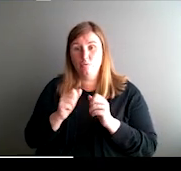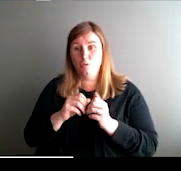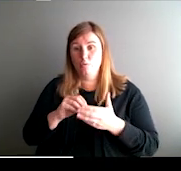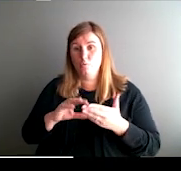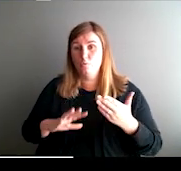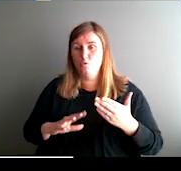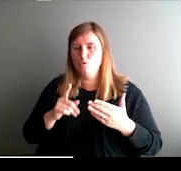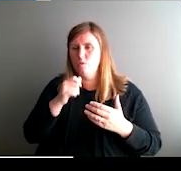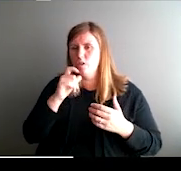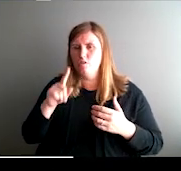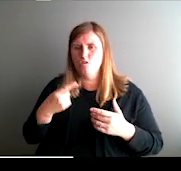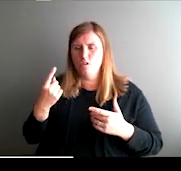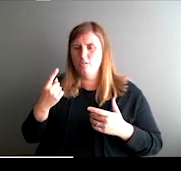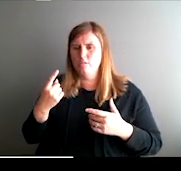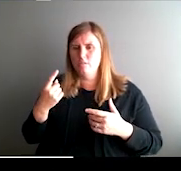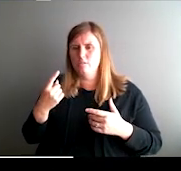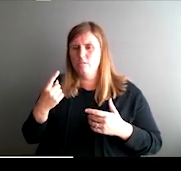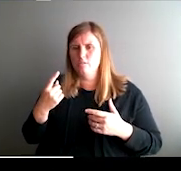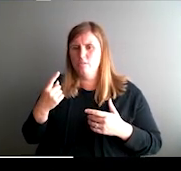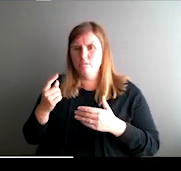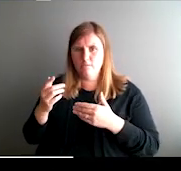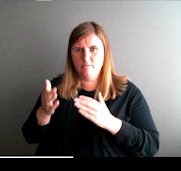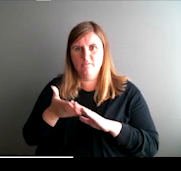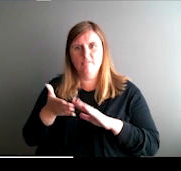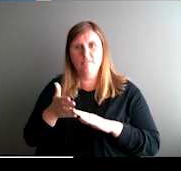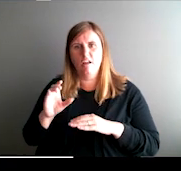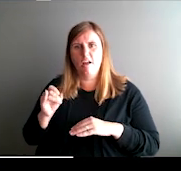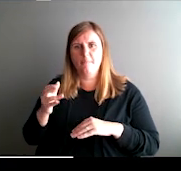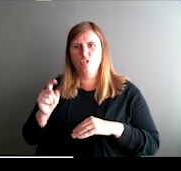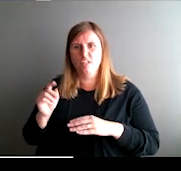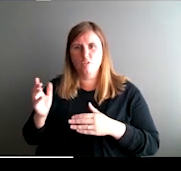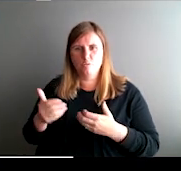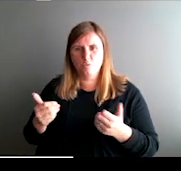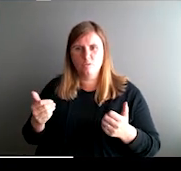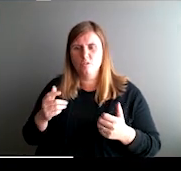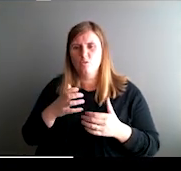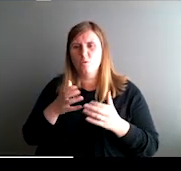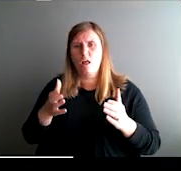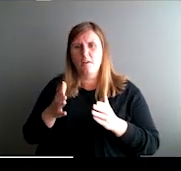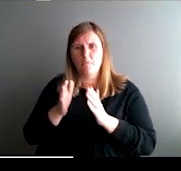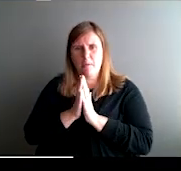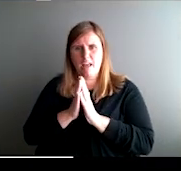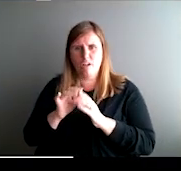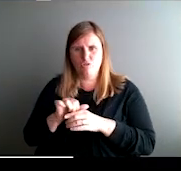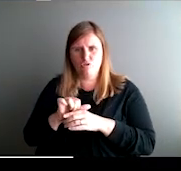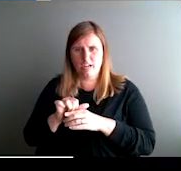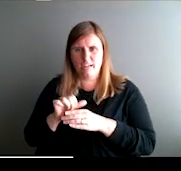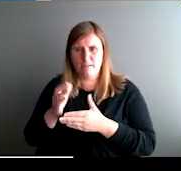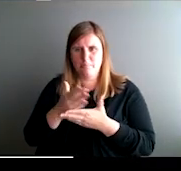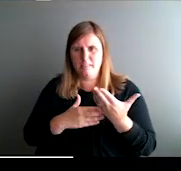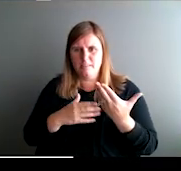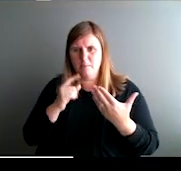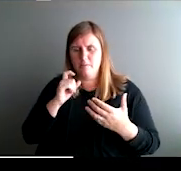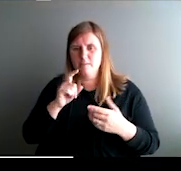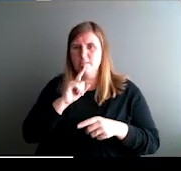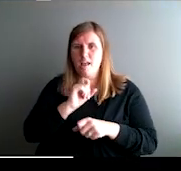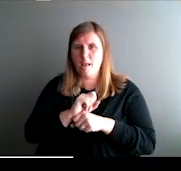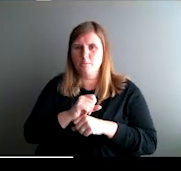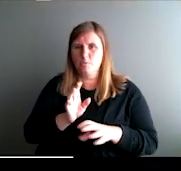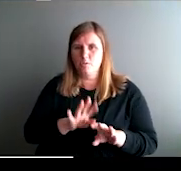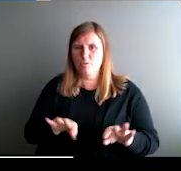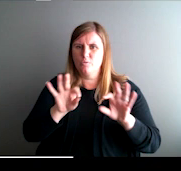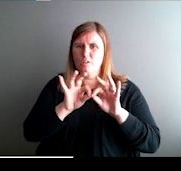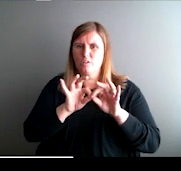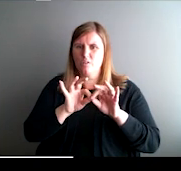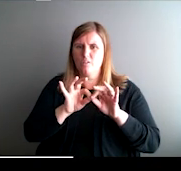you're not just running object sorts, you're still doing that man training piece, because it is absolutely